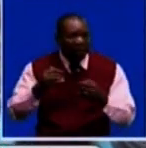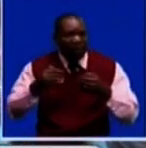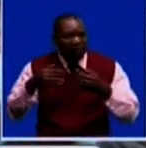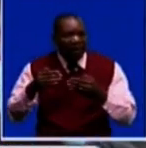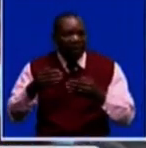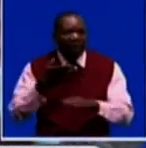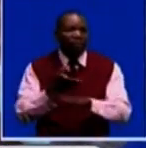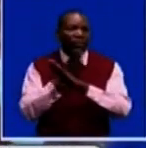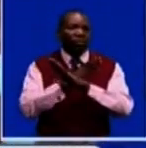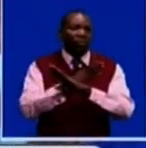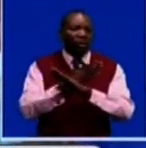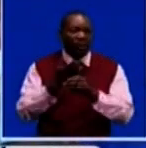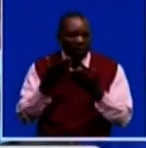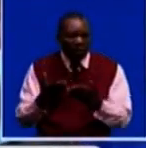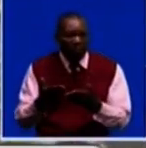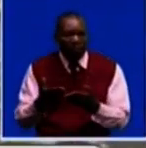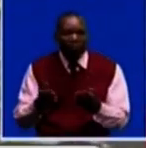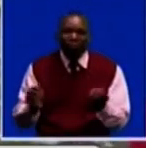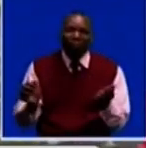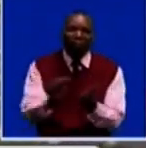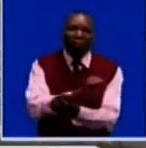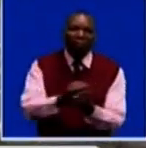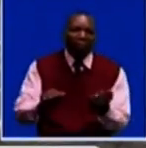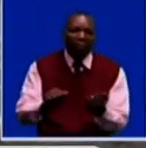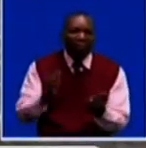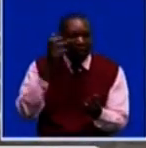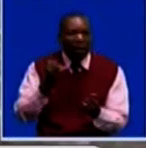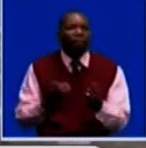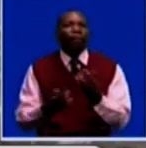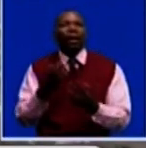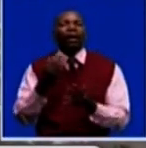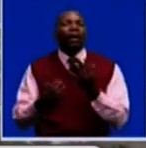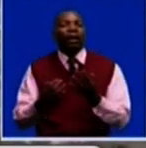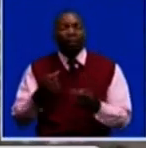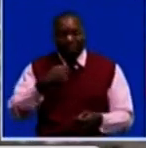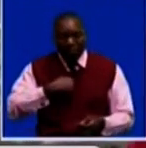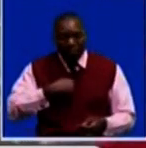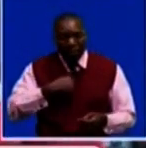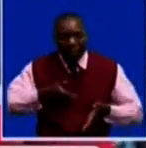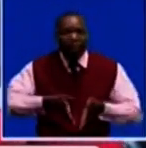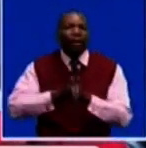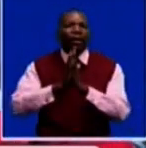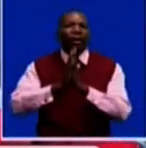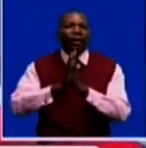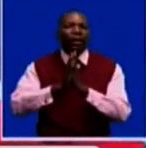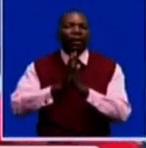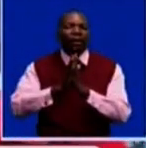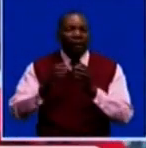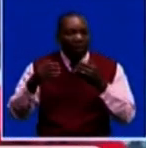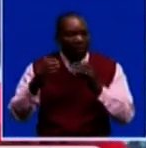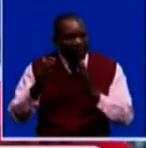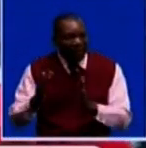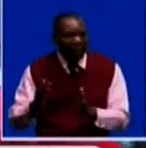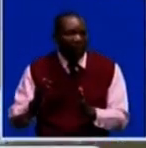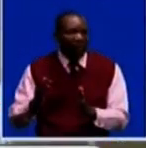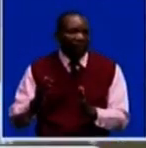was here got damaged, got destroyed by the fire. And I want to appeal also to even our marketeers